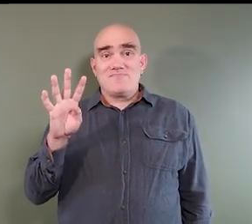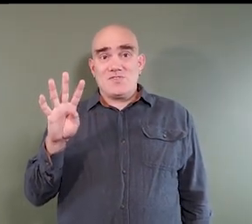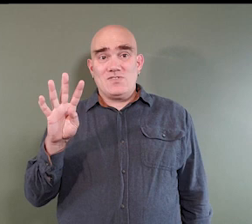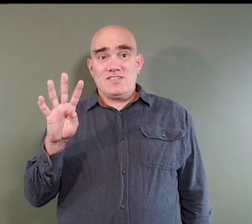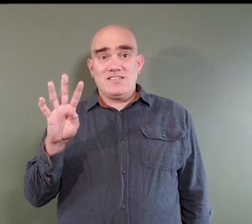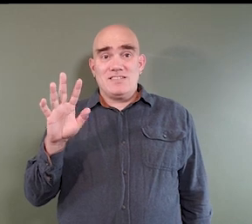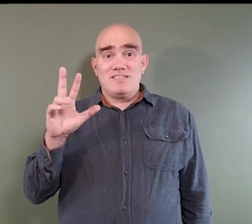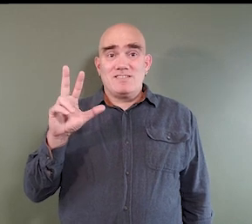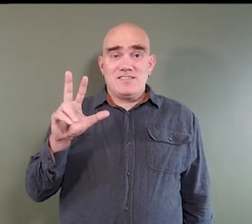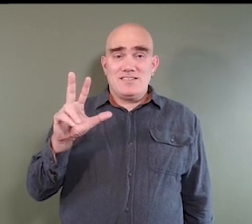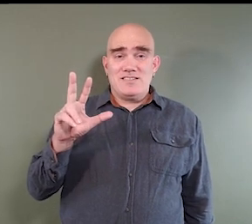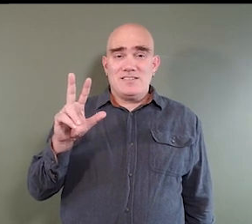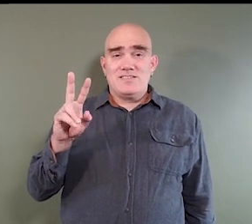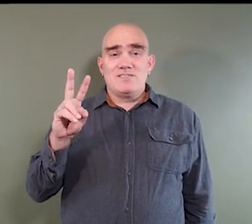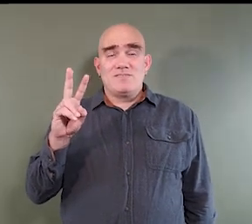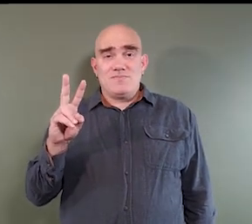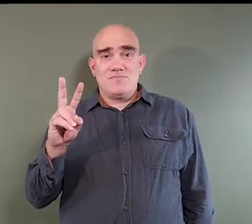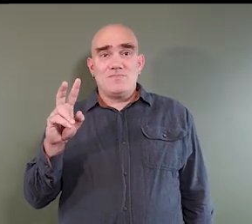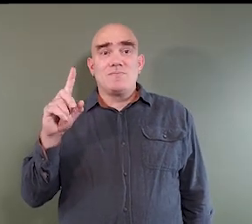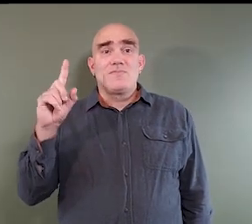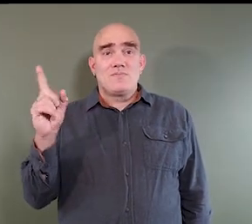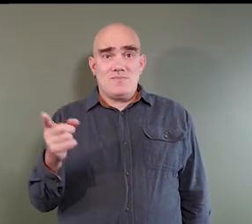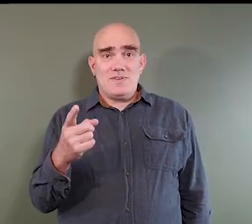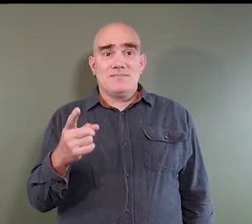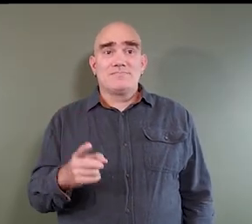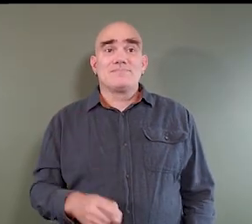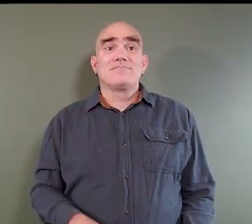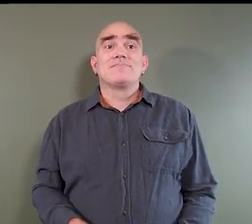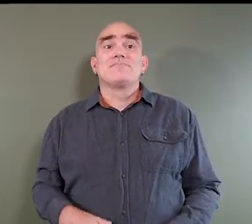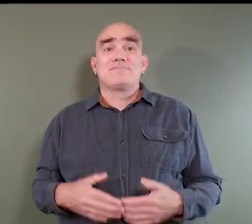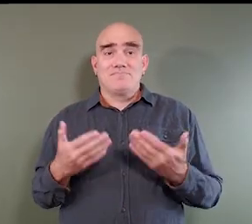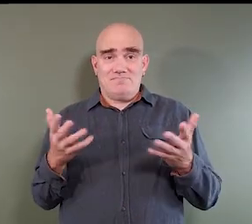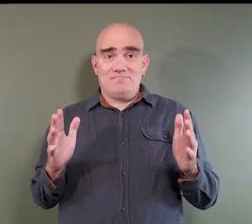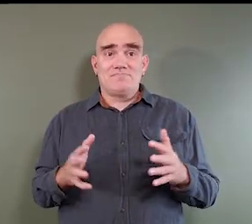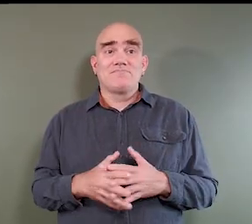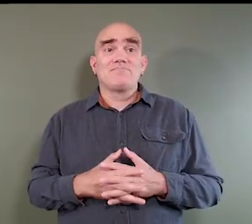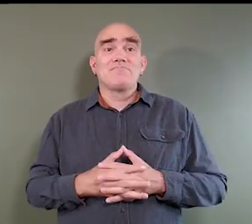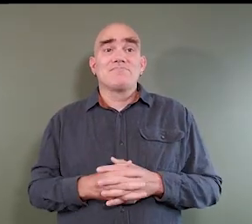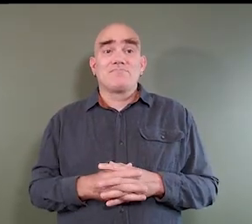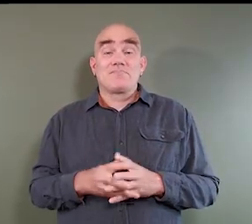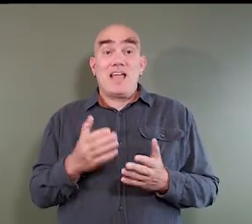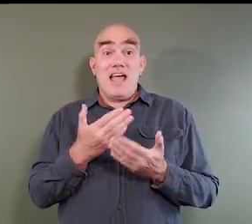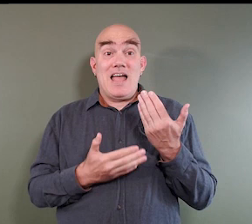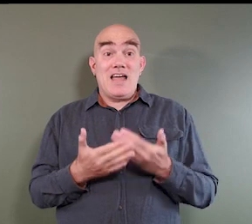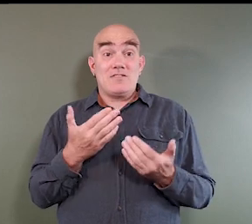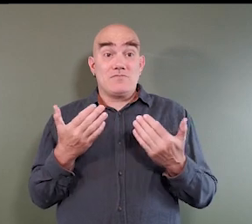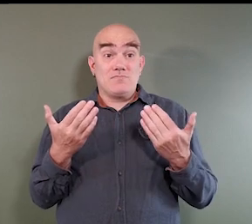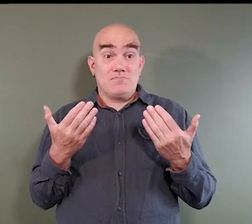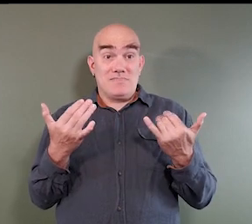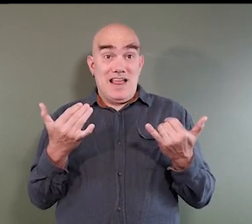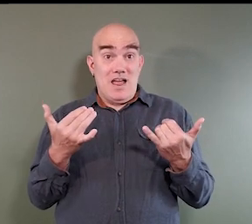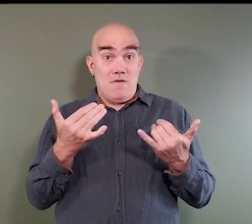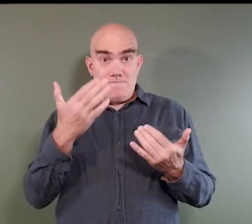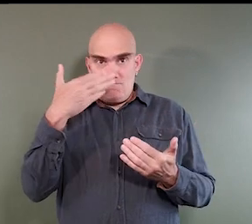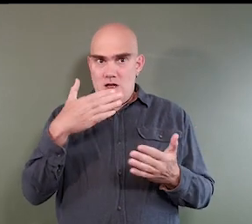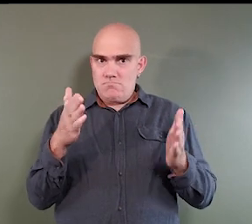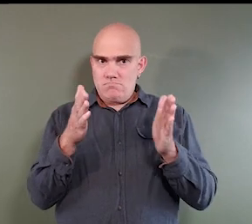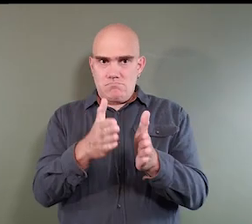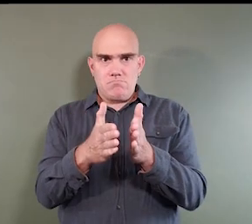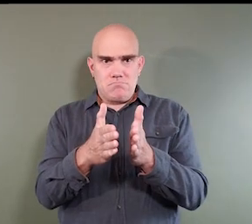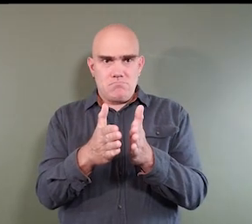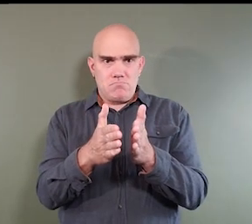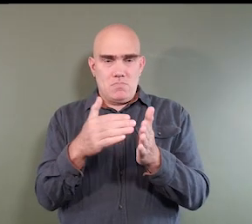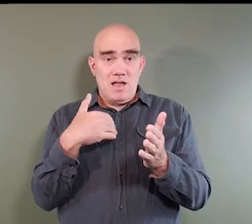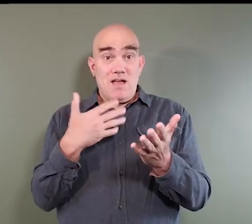5, 4, 3, 2, and 1. Hands in front, hands right out in front, and we're